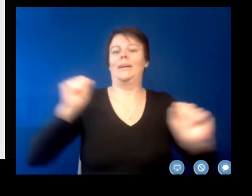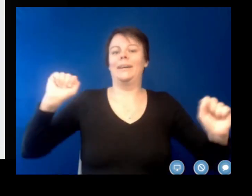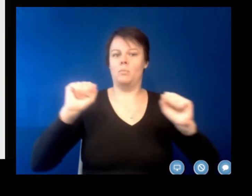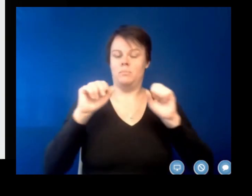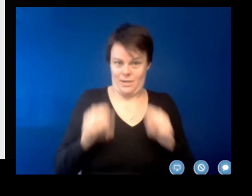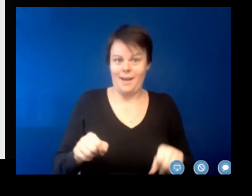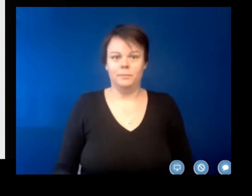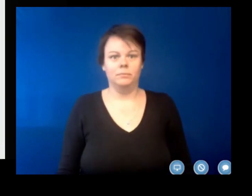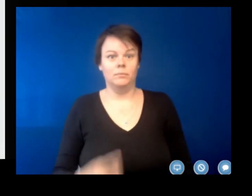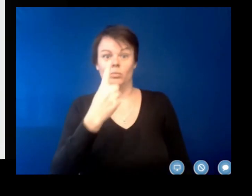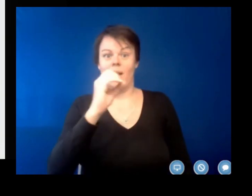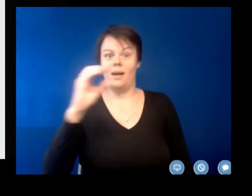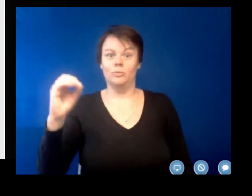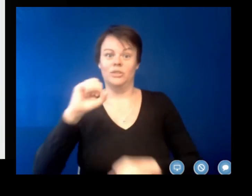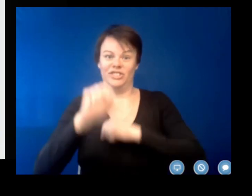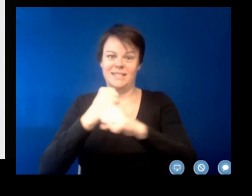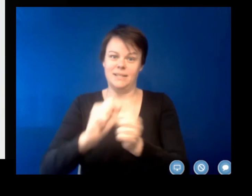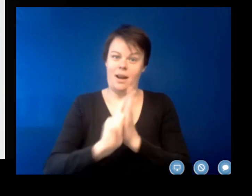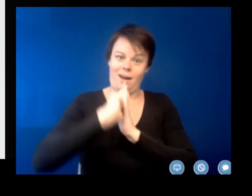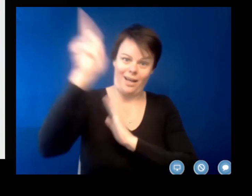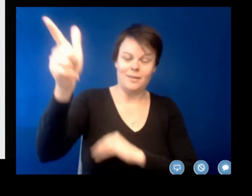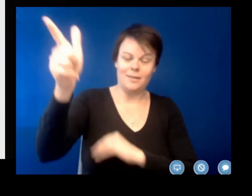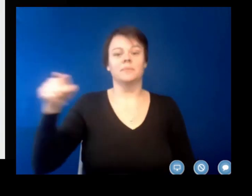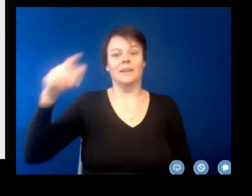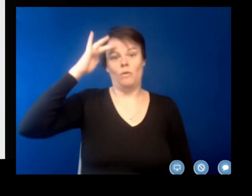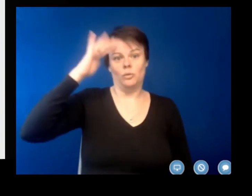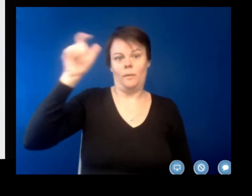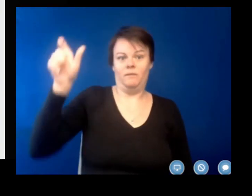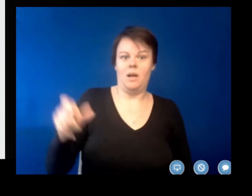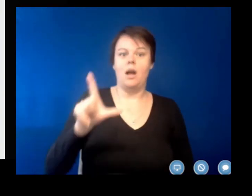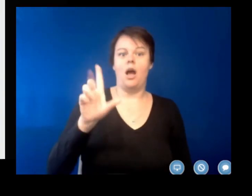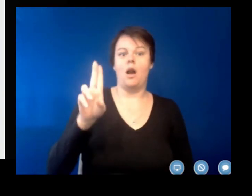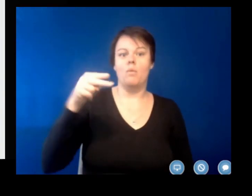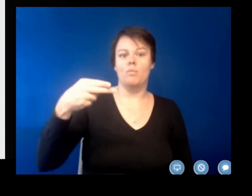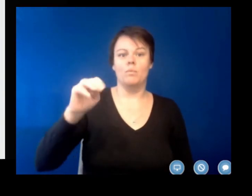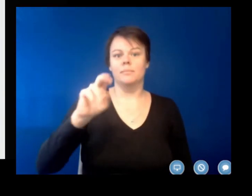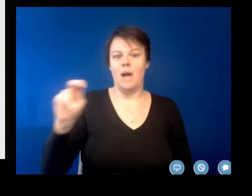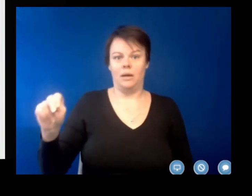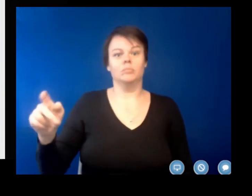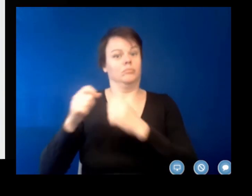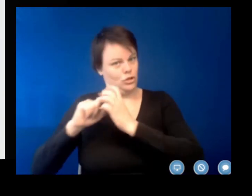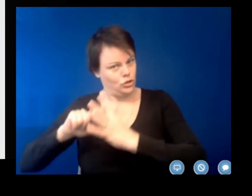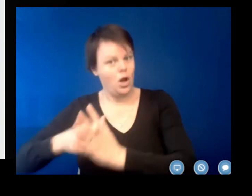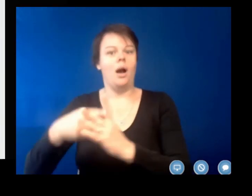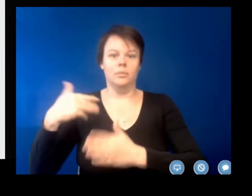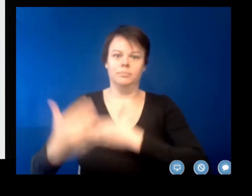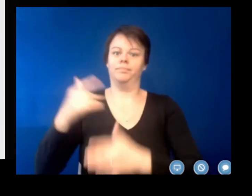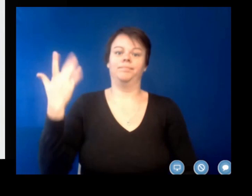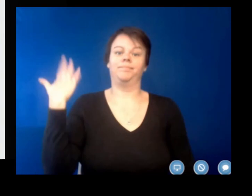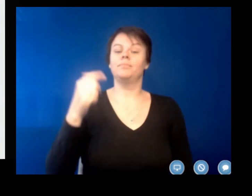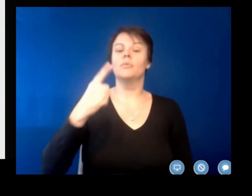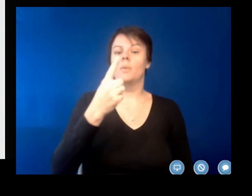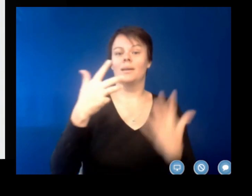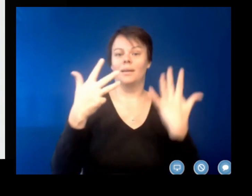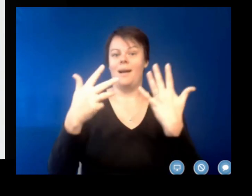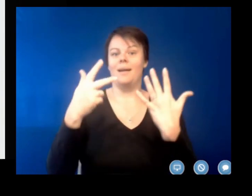that today's society is to be understood as a world society in terms of its character, since